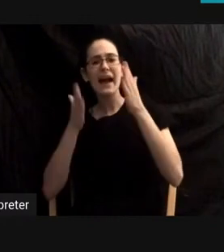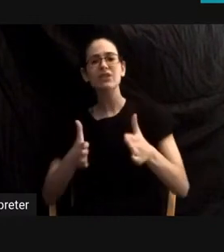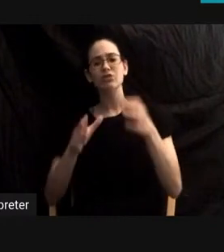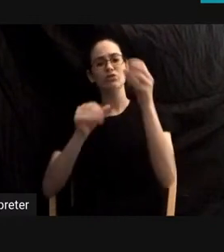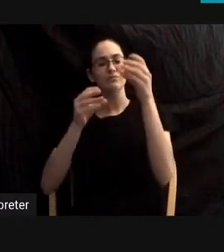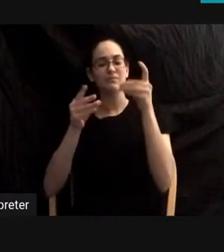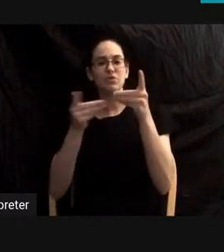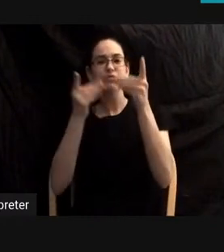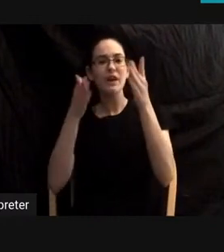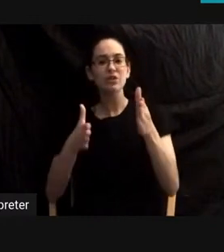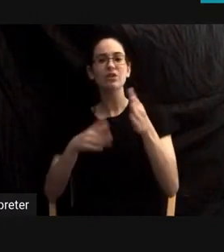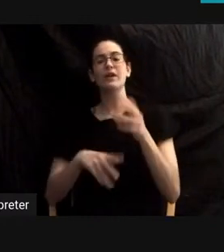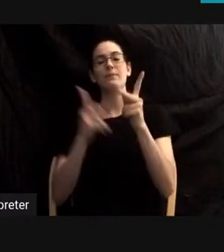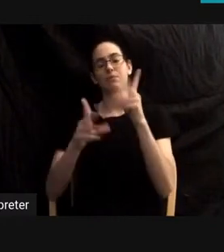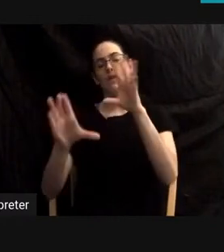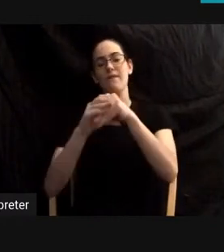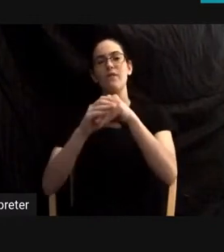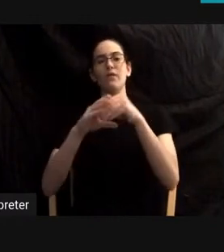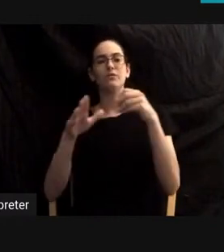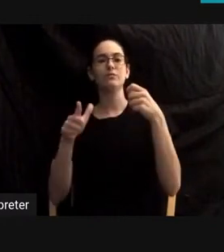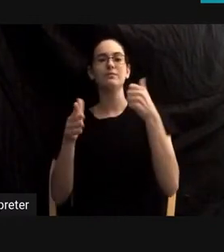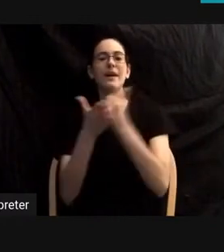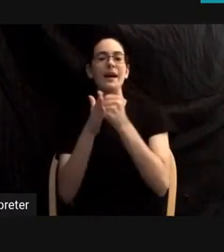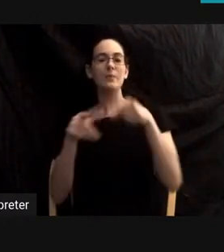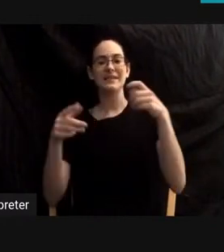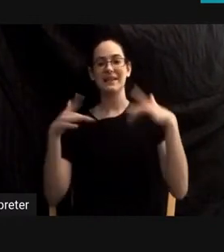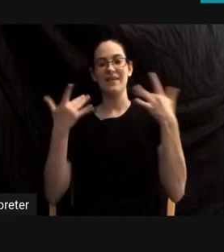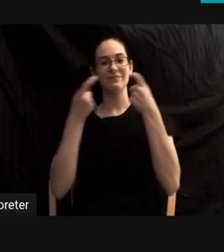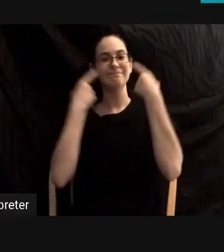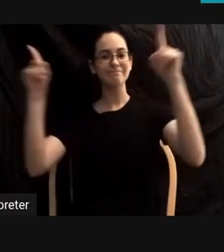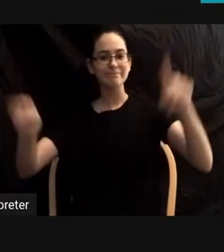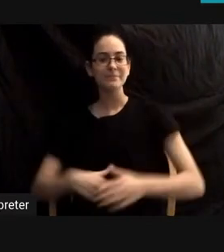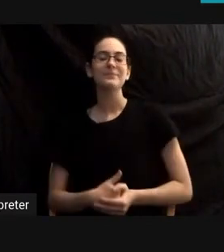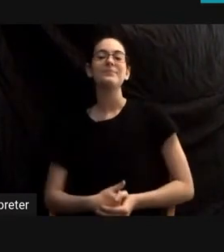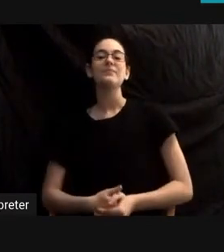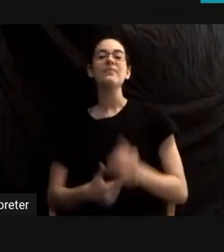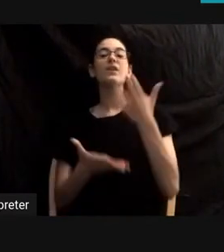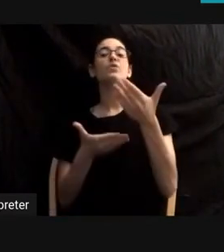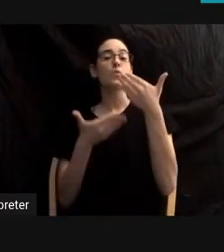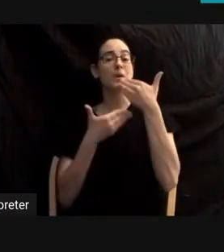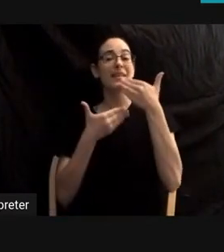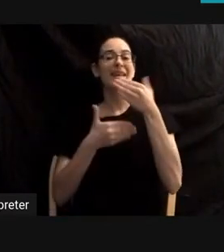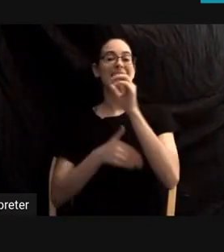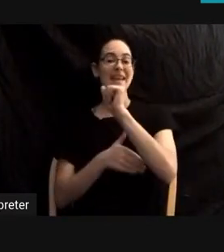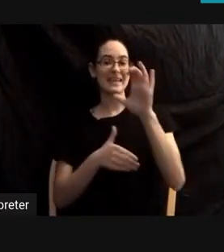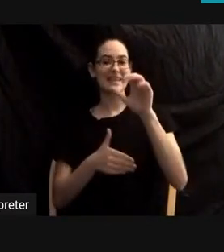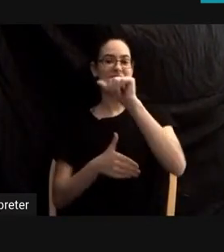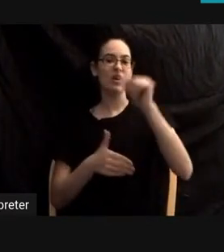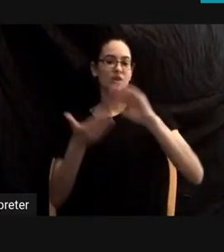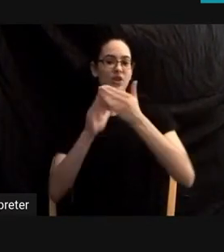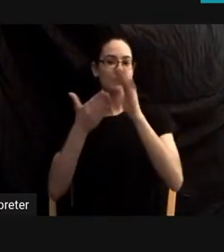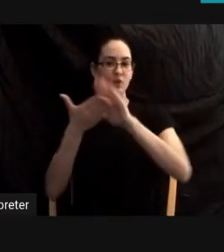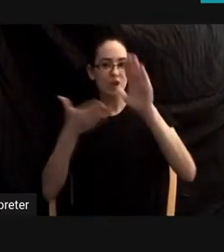ensemble members who helped make this festival happen this year, as well as the Austin Community College interns who are providing